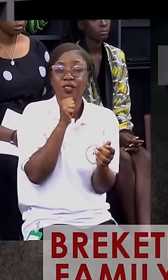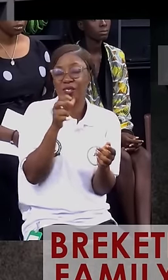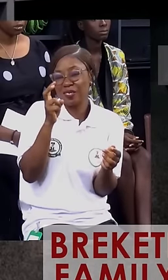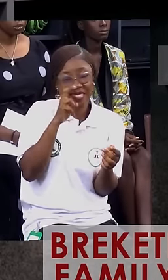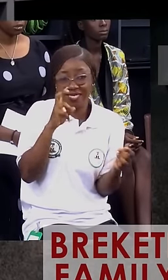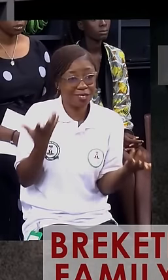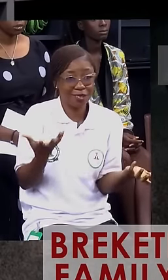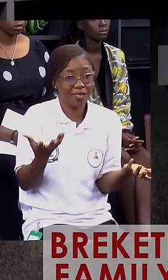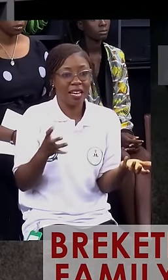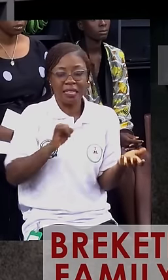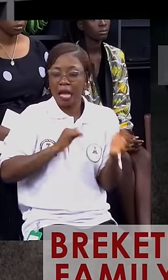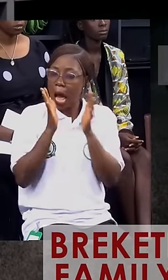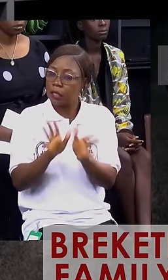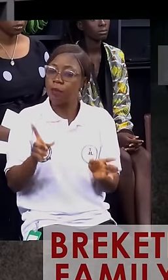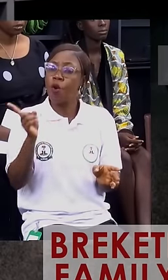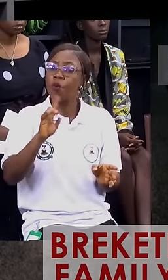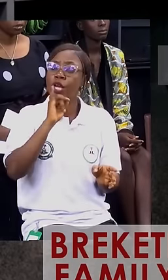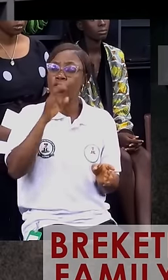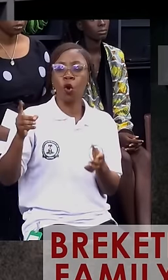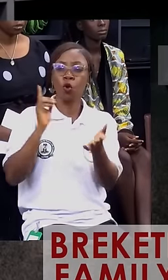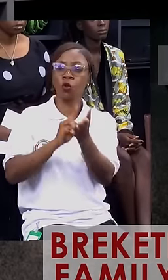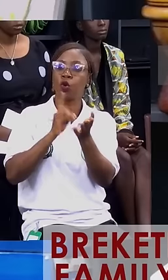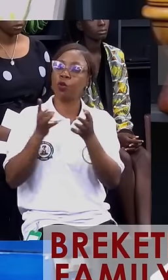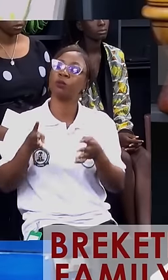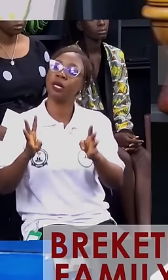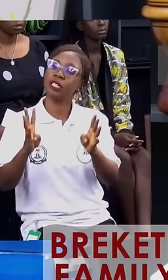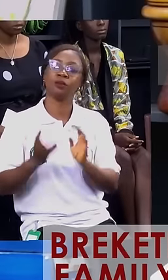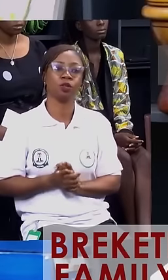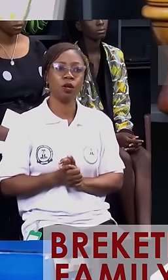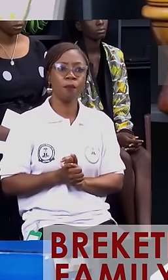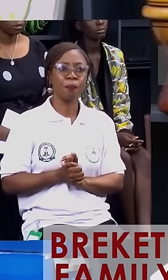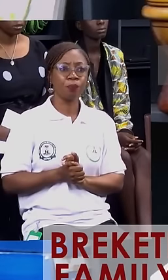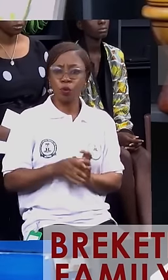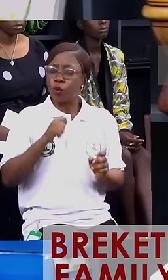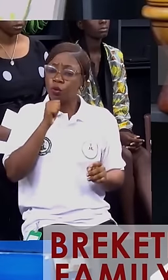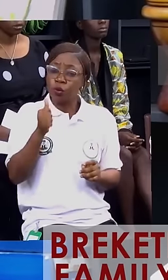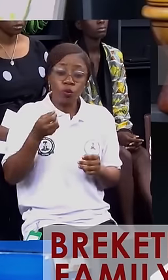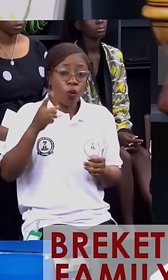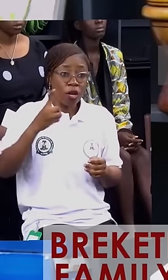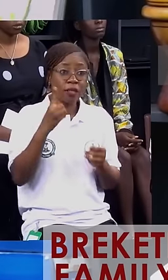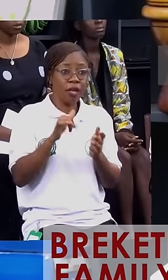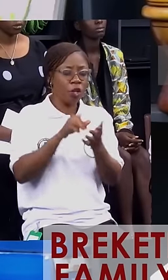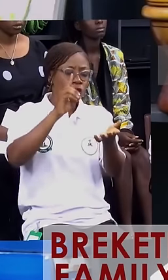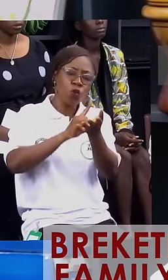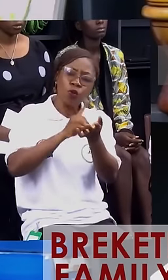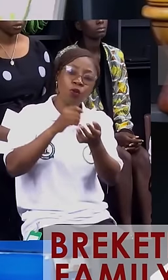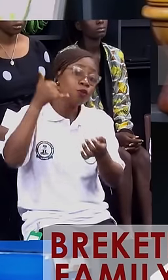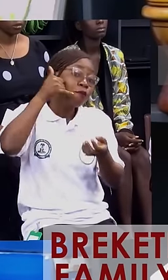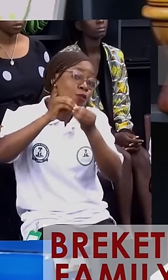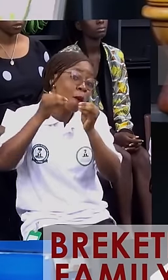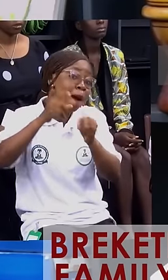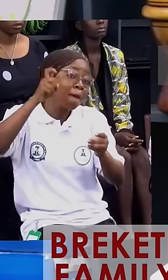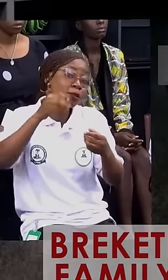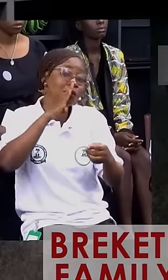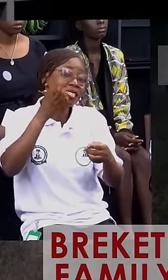serious medicine. They are asking me, where's your prescription? Where's your prescription? In fact, not only prescription, the doctor's number must be there.